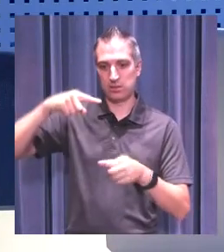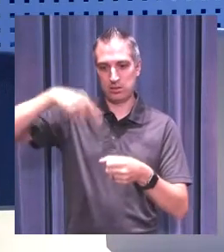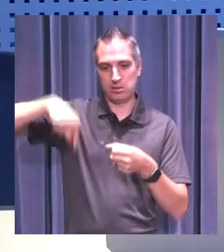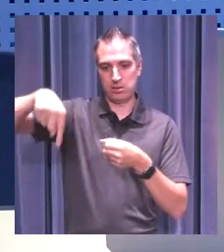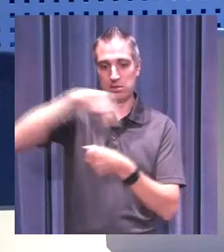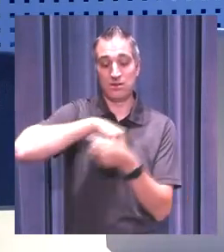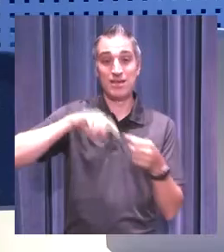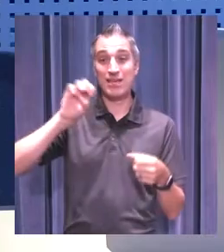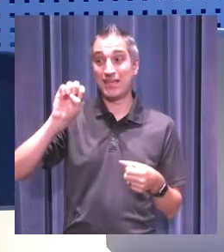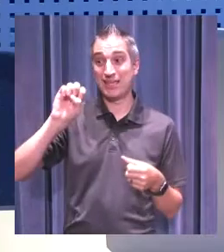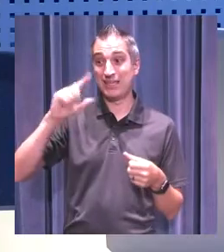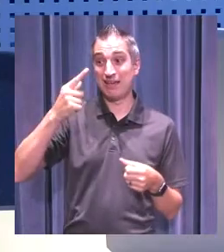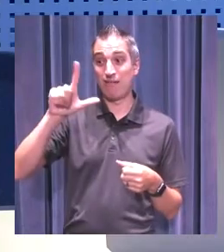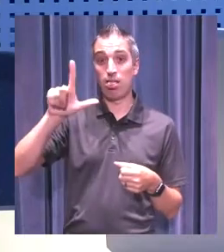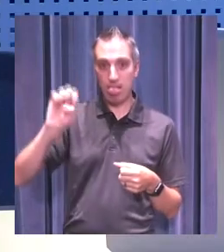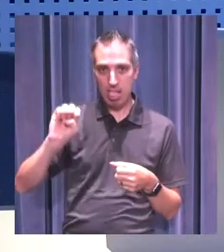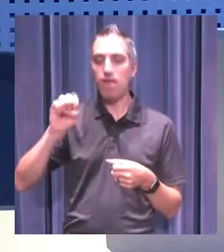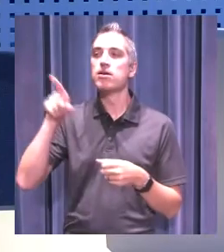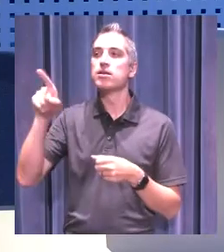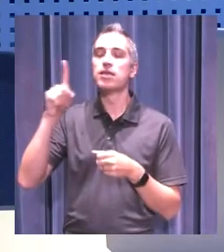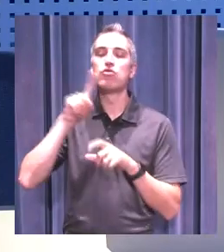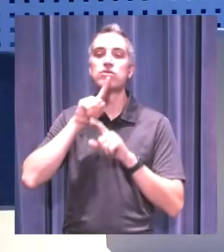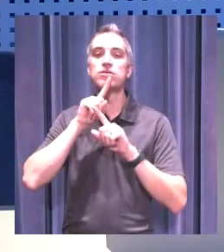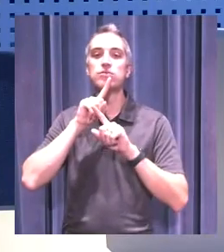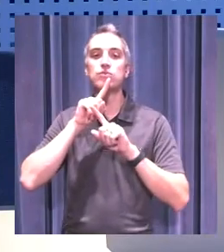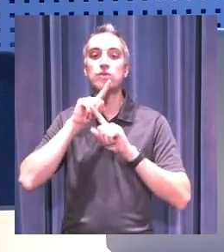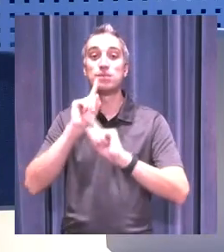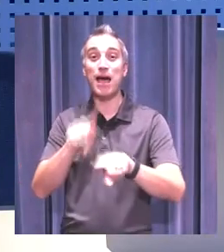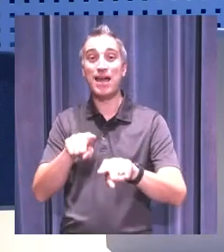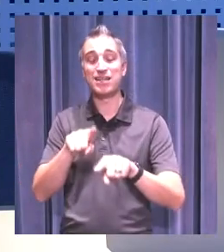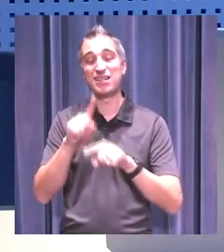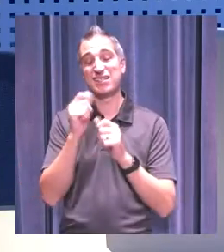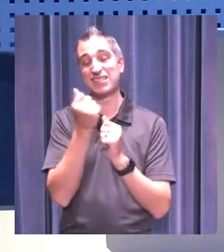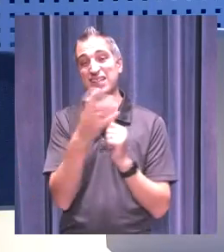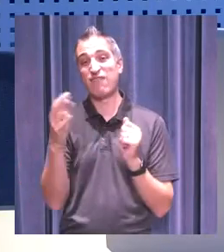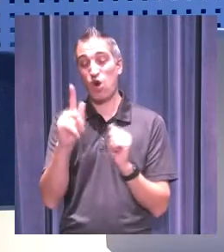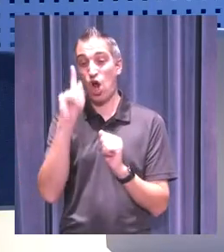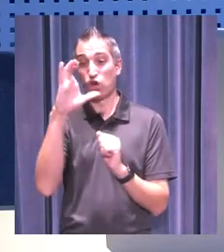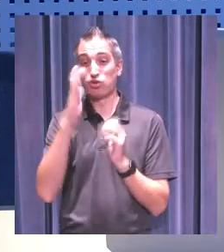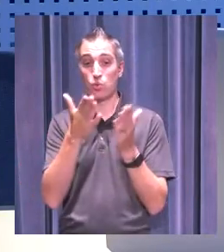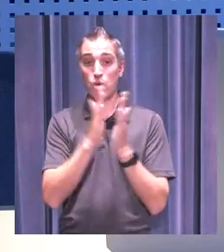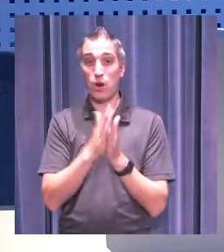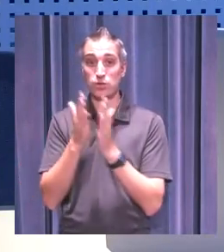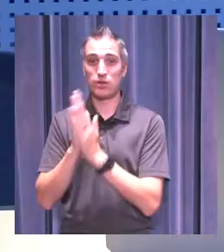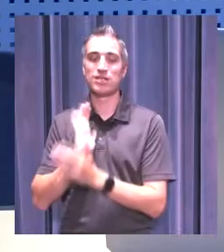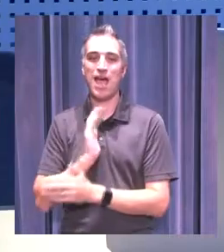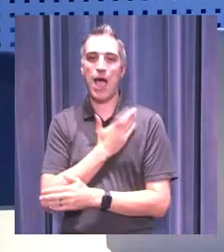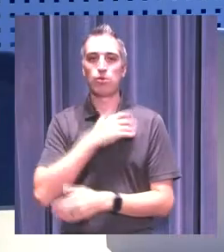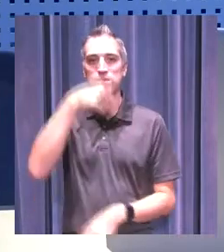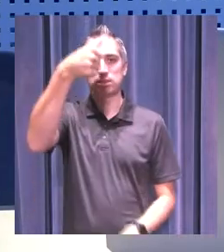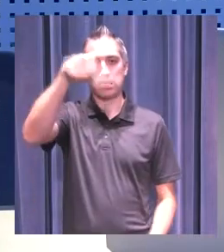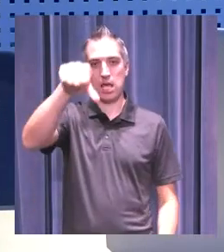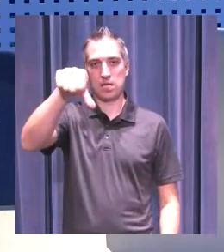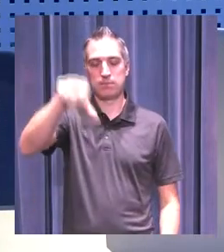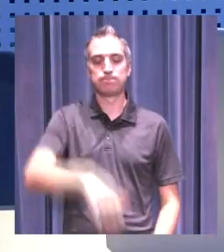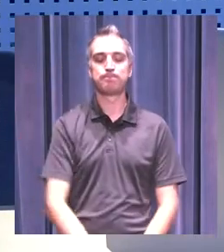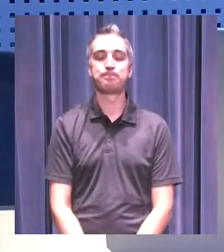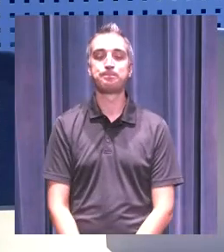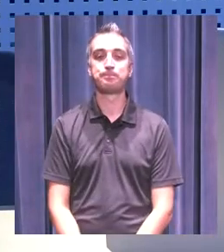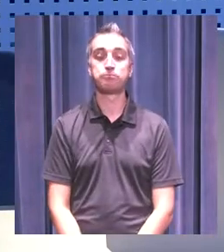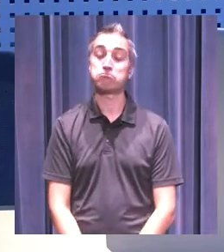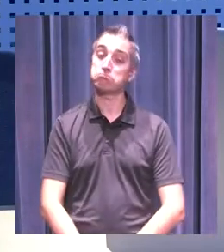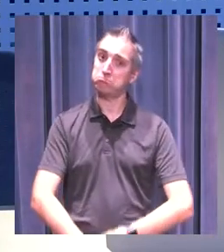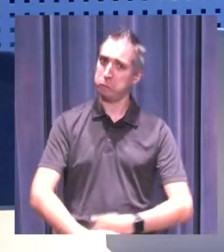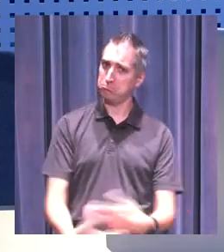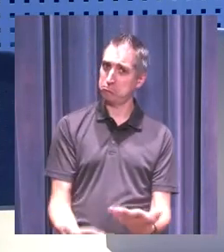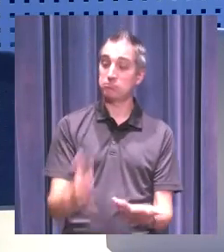Eagle responded on June 5th that out of the several hundred requests that were made, ours was denied. Wouldn't it